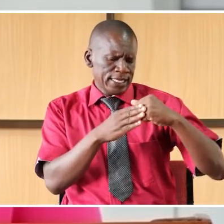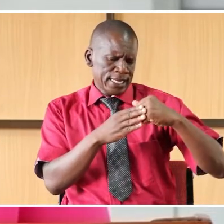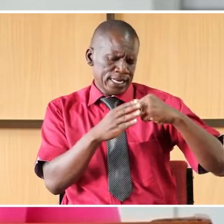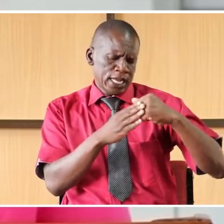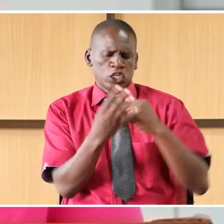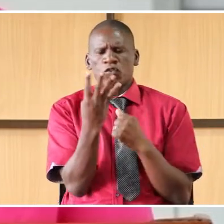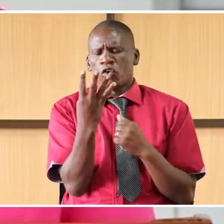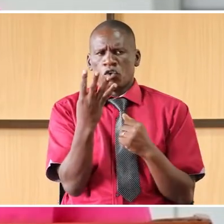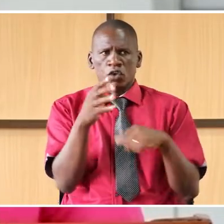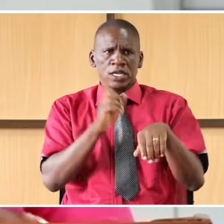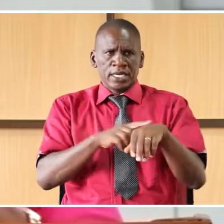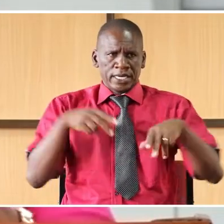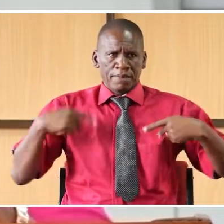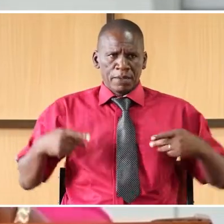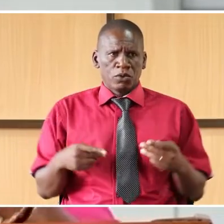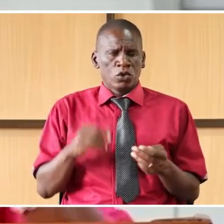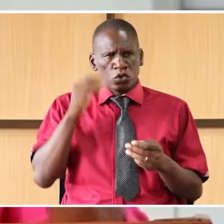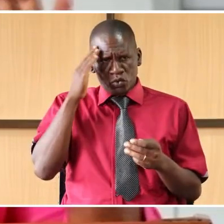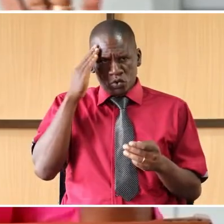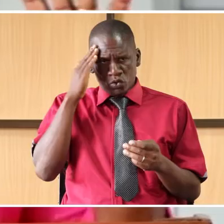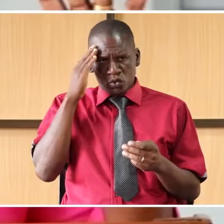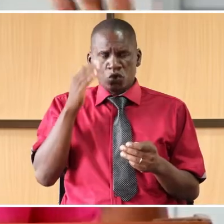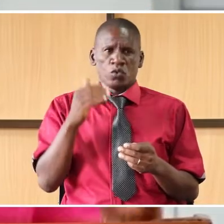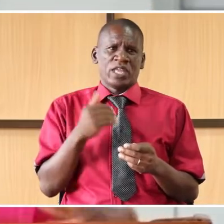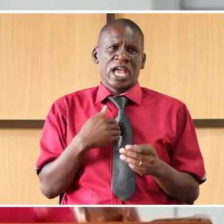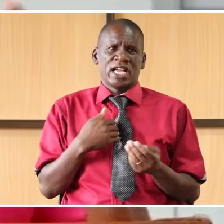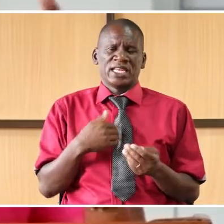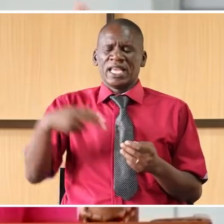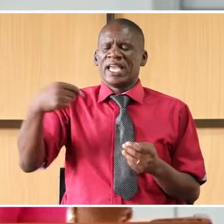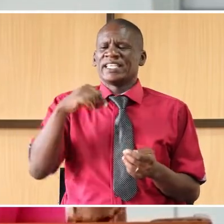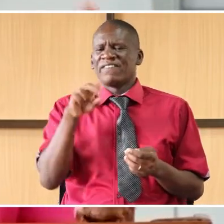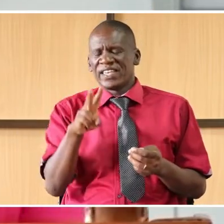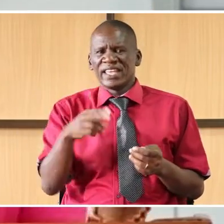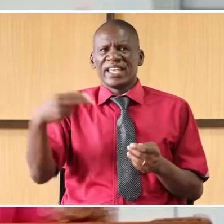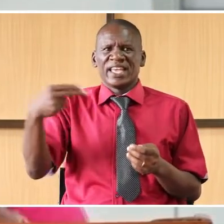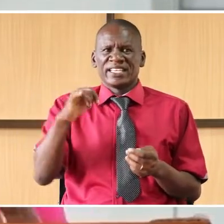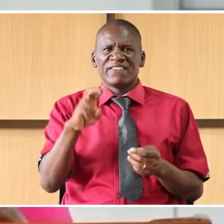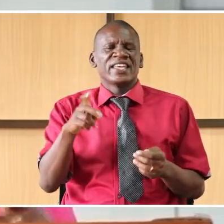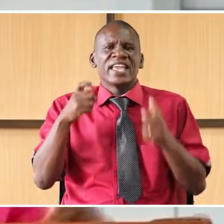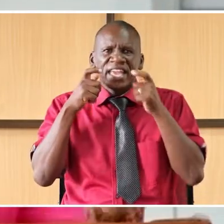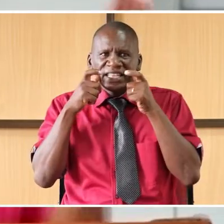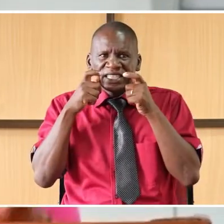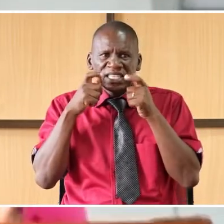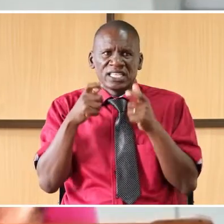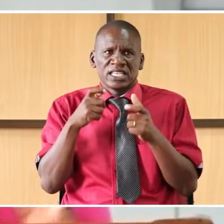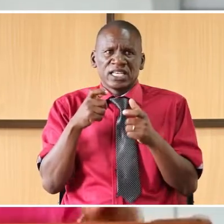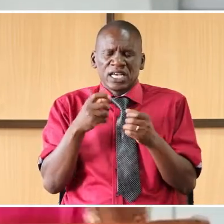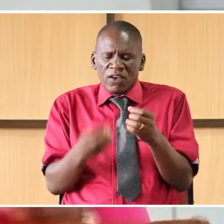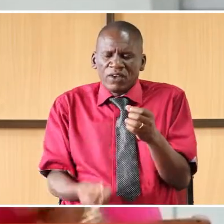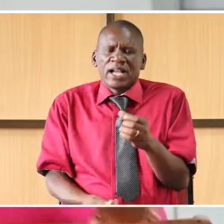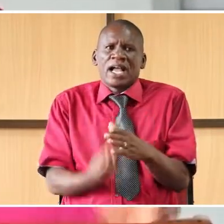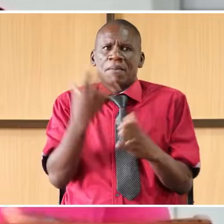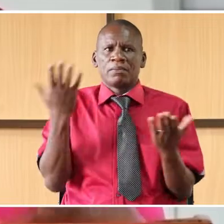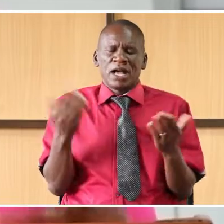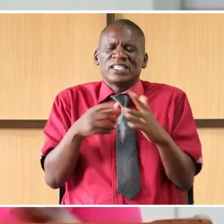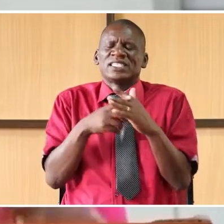1984, when people were, there was HIV and HIV AIDS just came. It